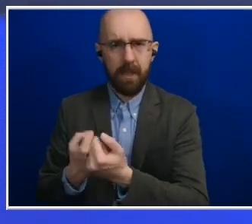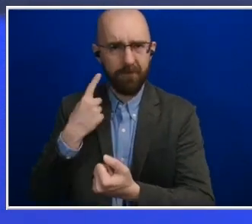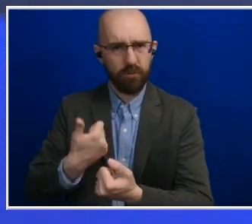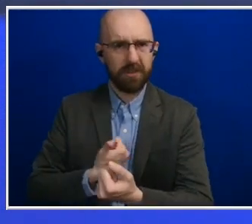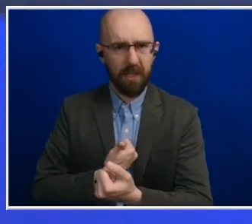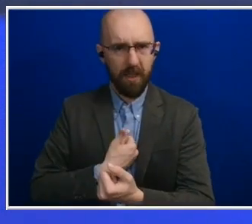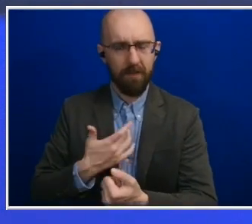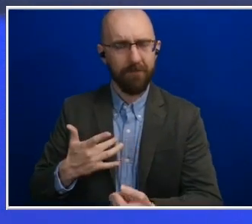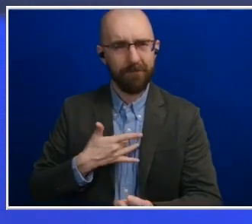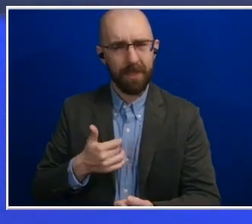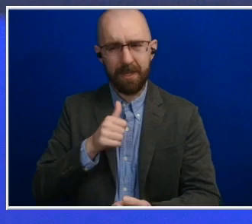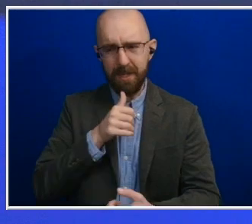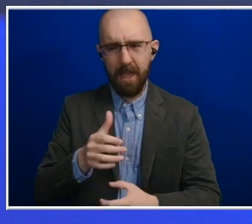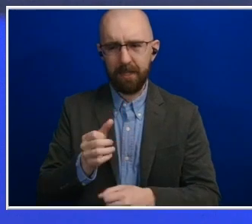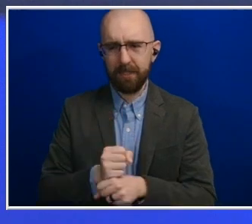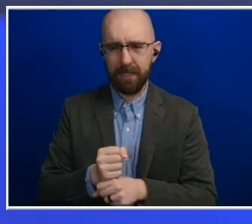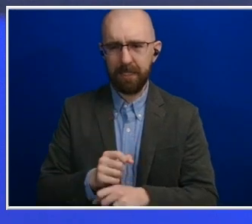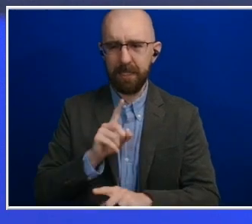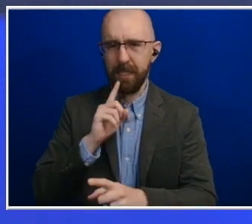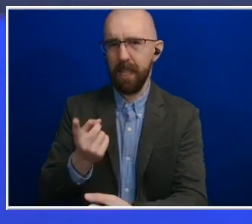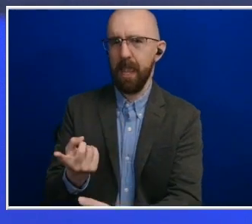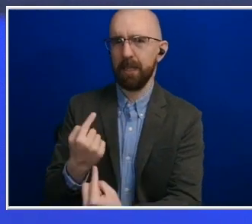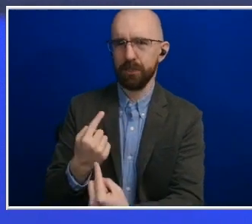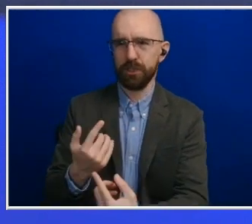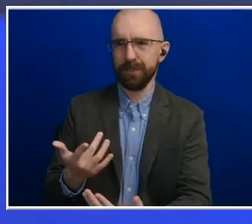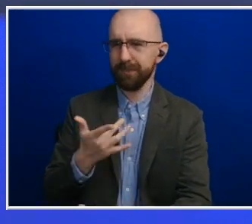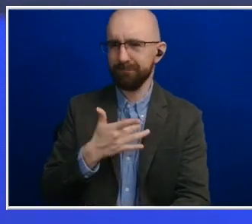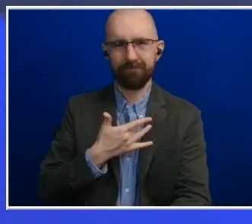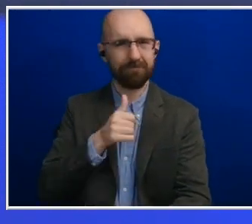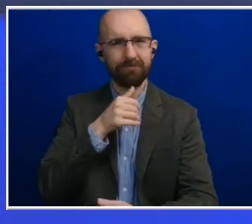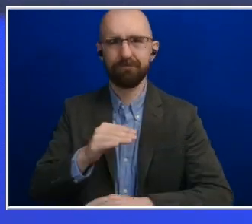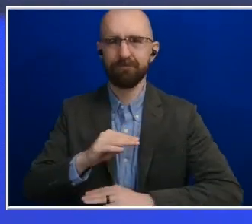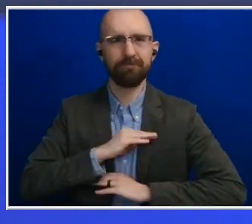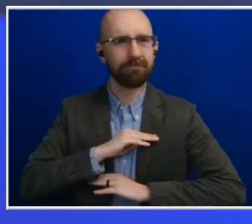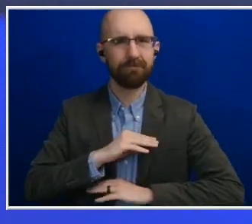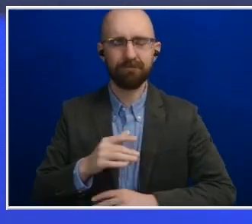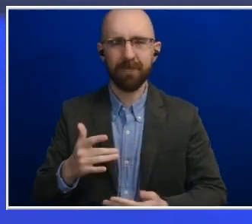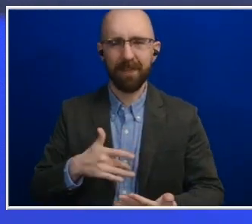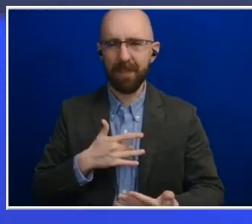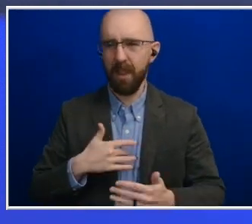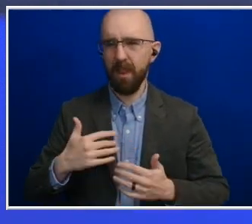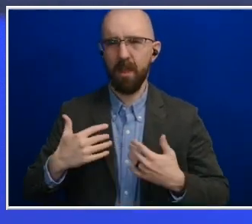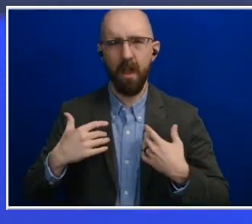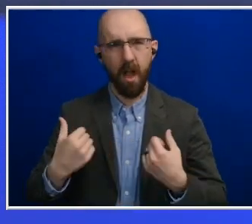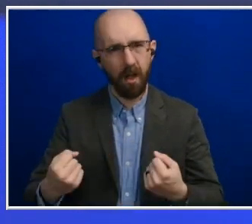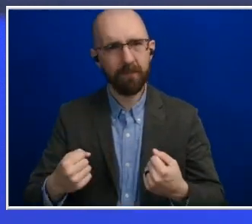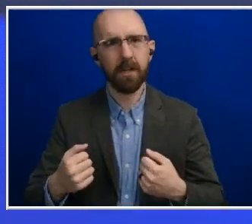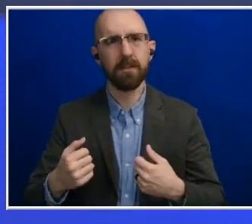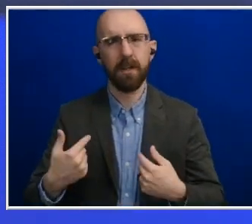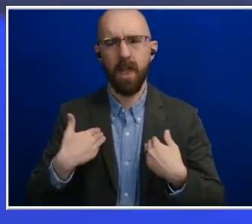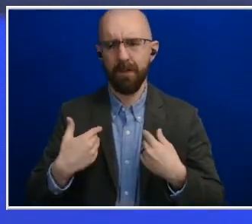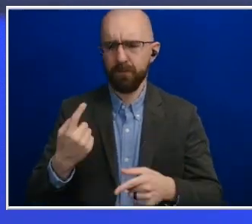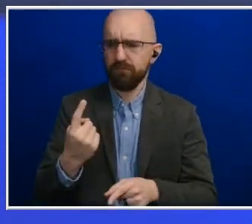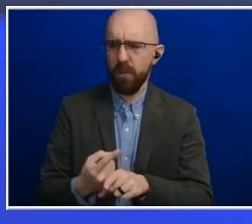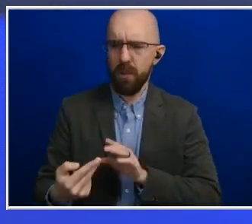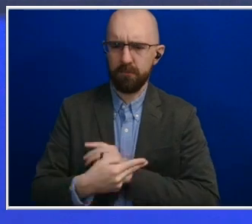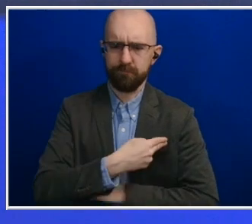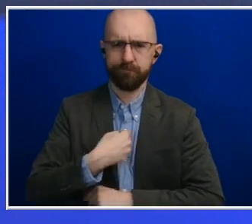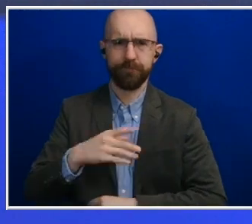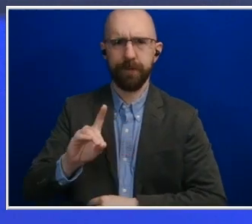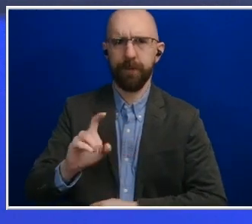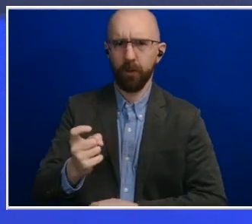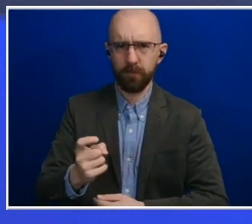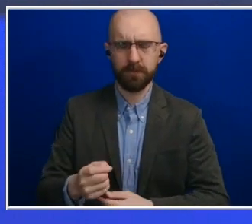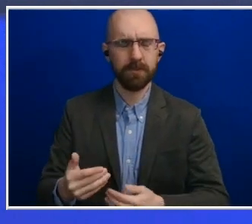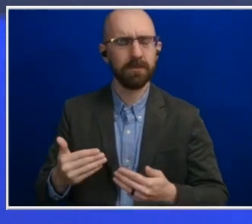getting answers that make you feel confident that you have the correct diagnosis, continue that